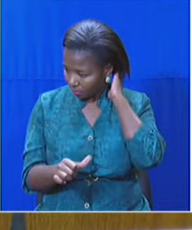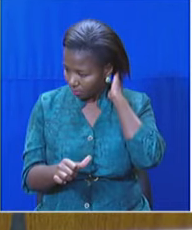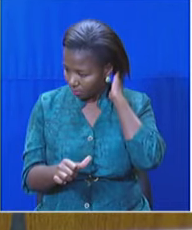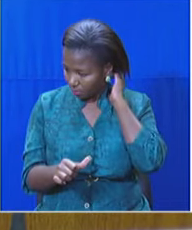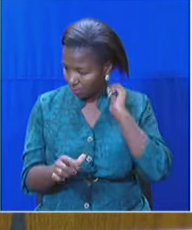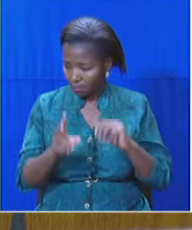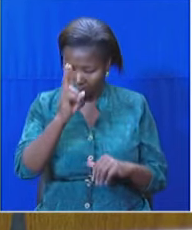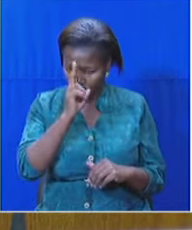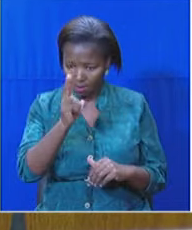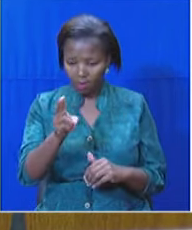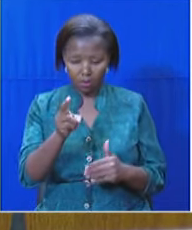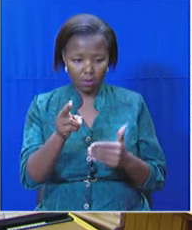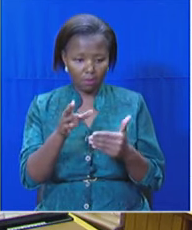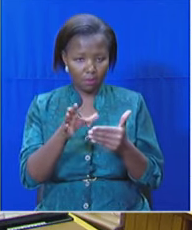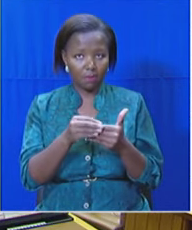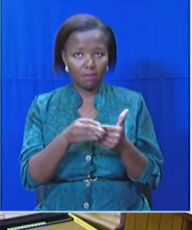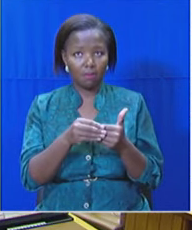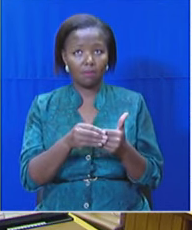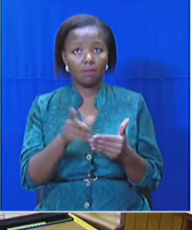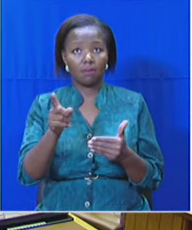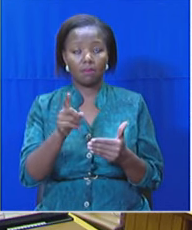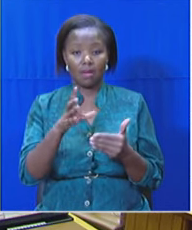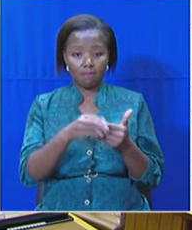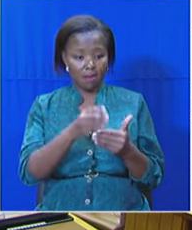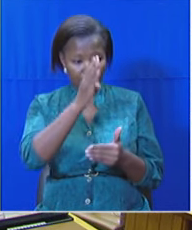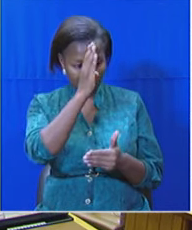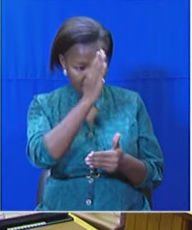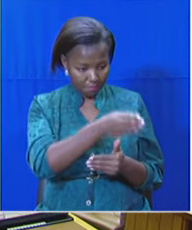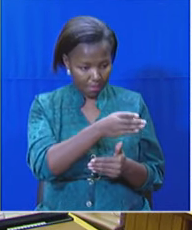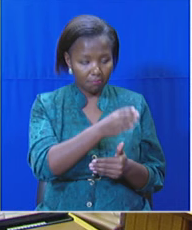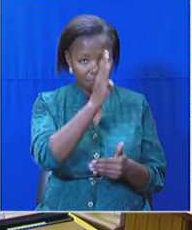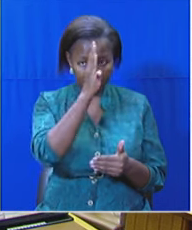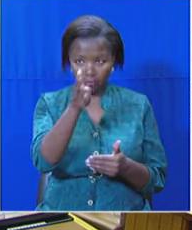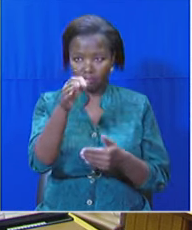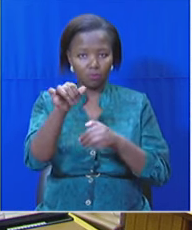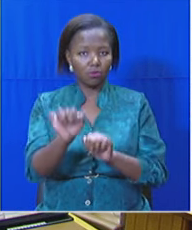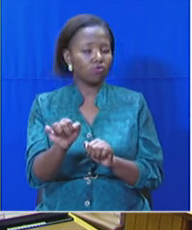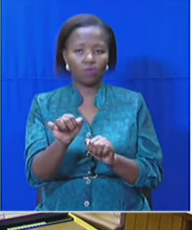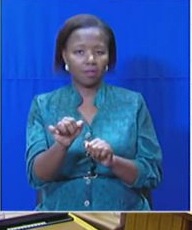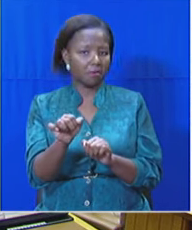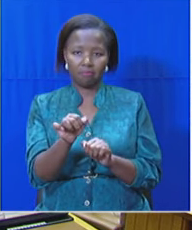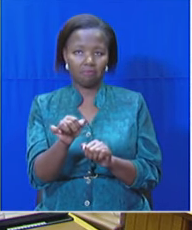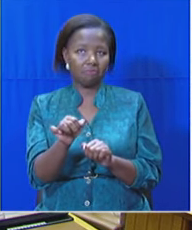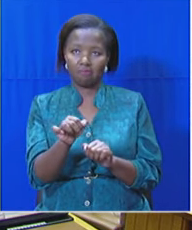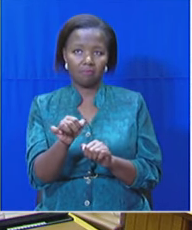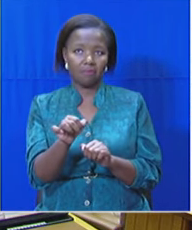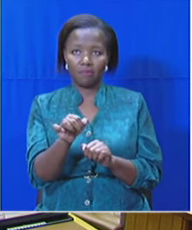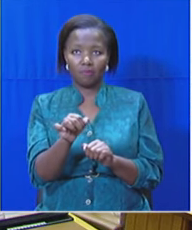I'm raising on a point of order. Yes, The member is not addressing you, he's addressing the minister.